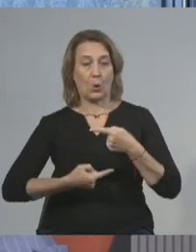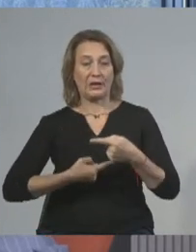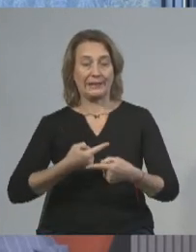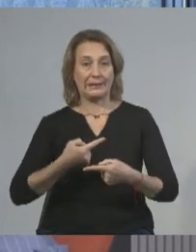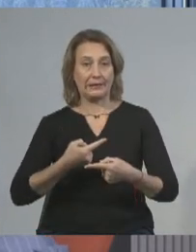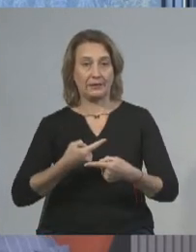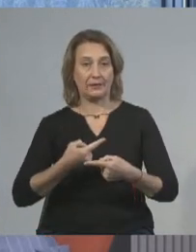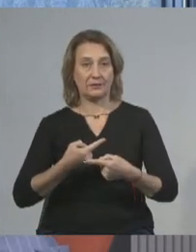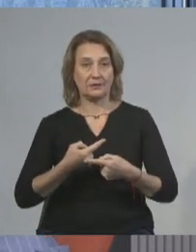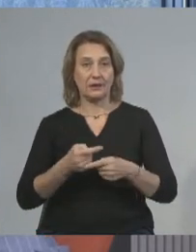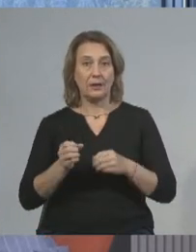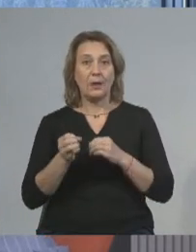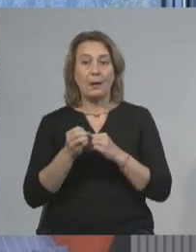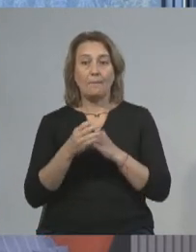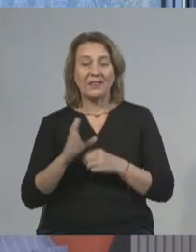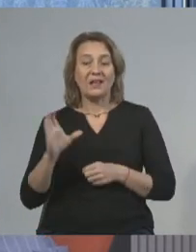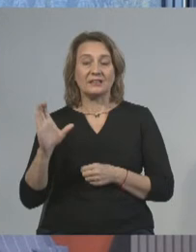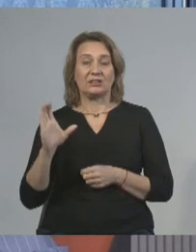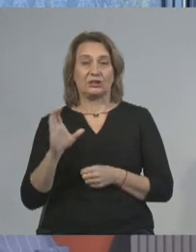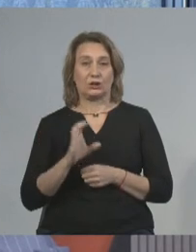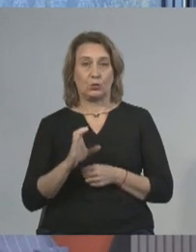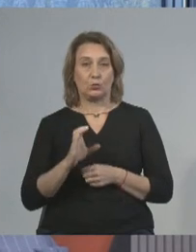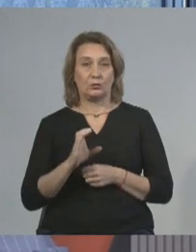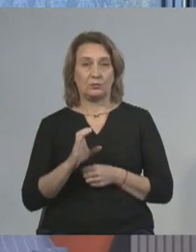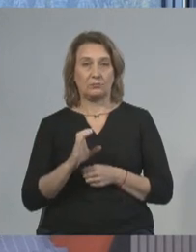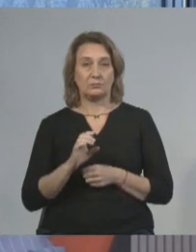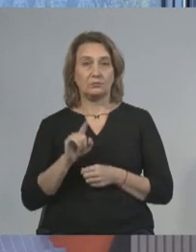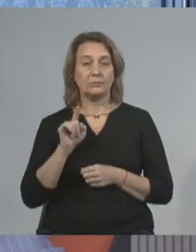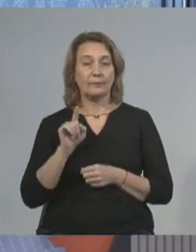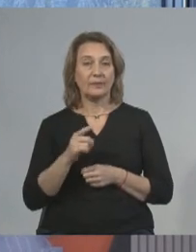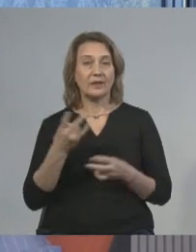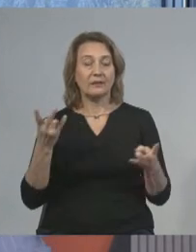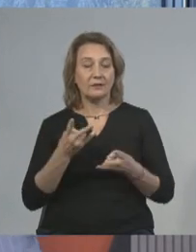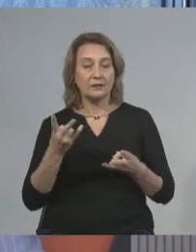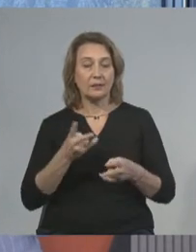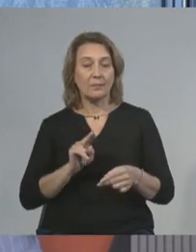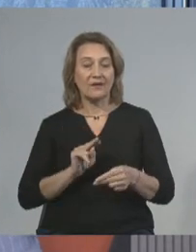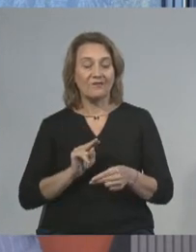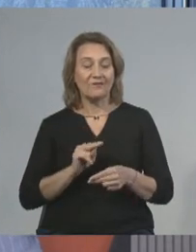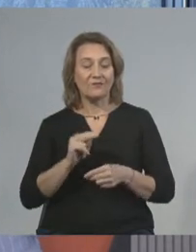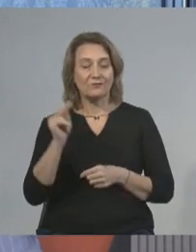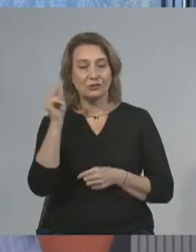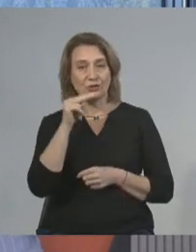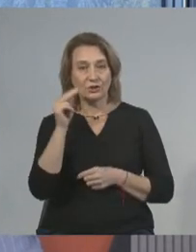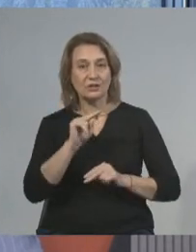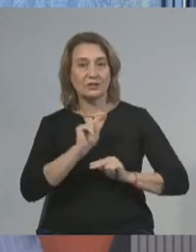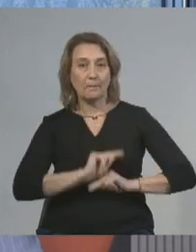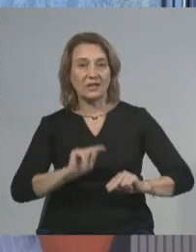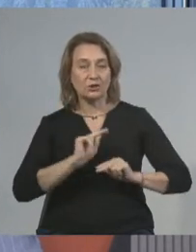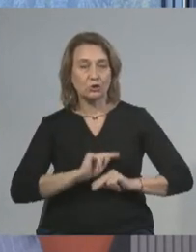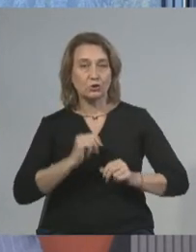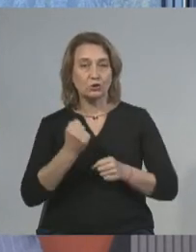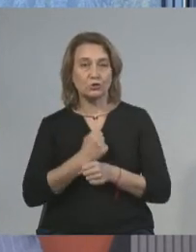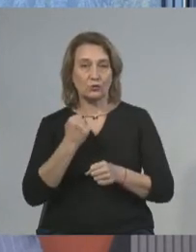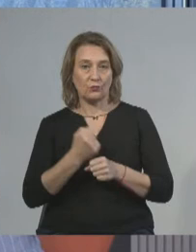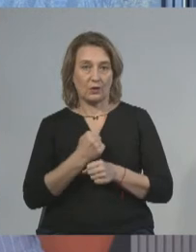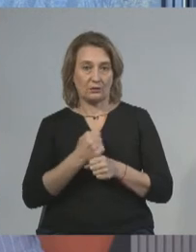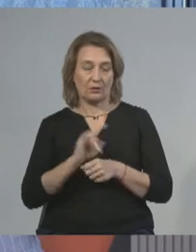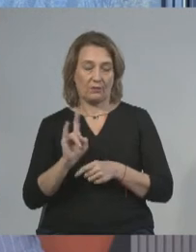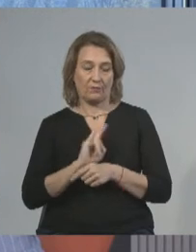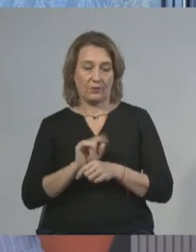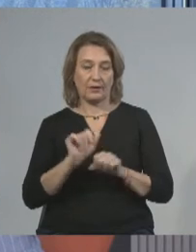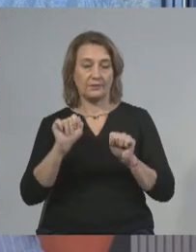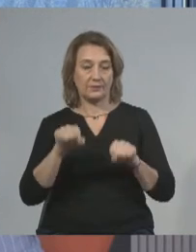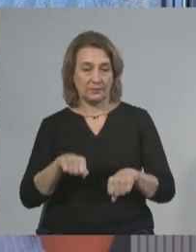now we are talking about the generation of tick tock and we understand that even 15 seconds uh is enough to spread a fake